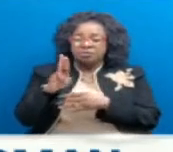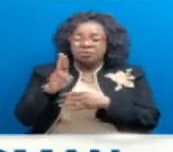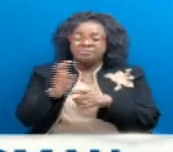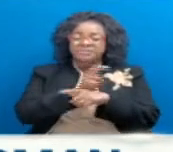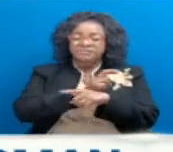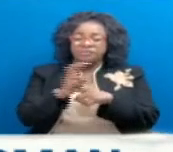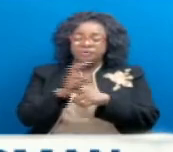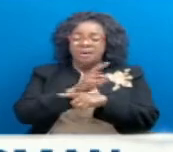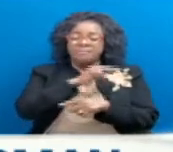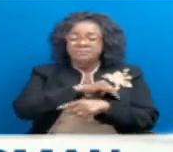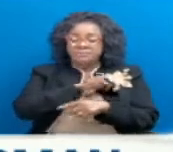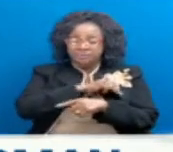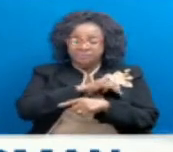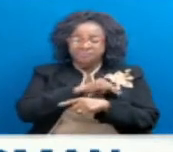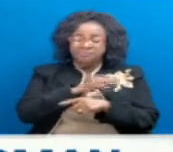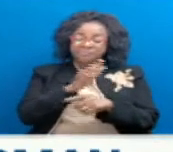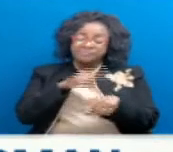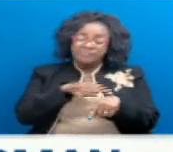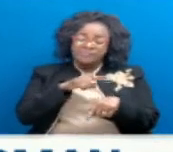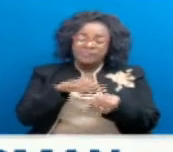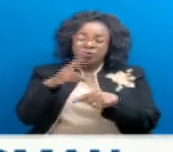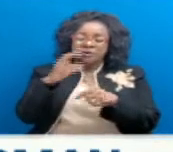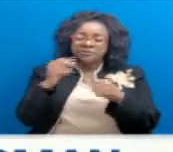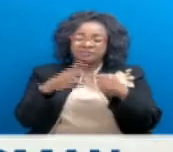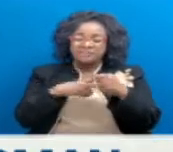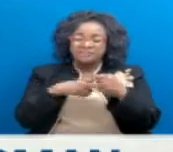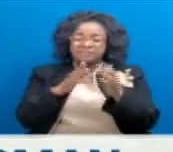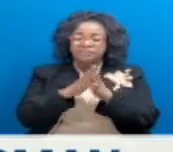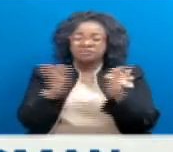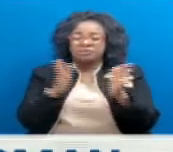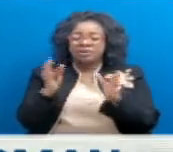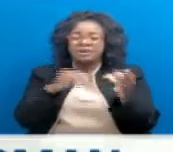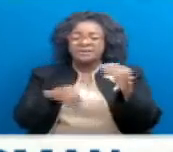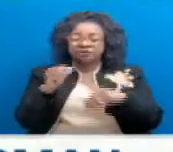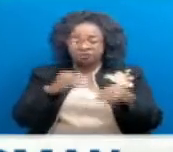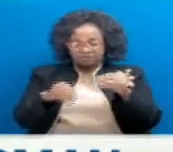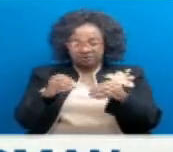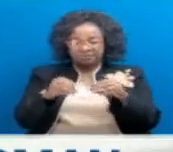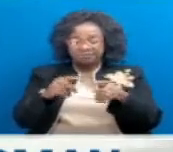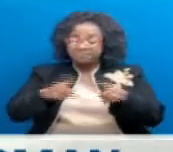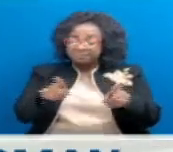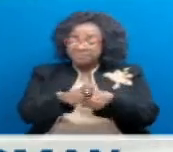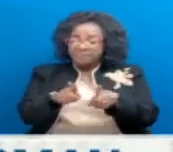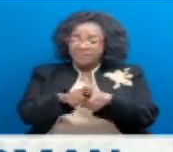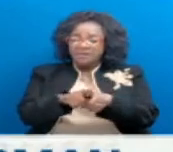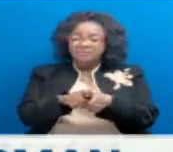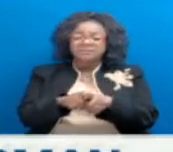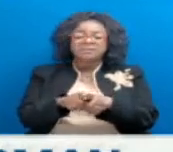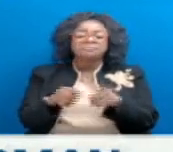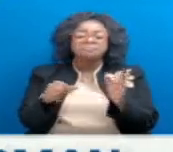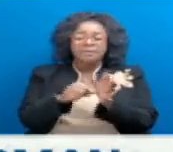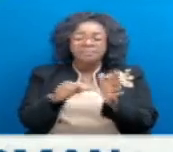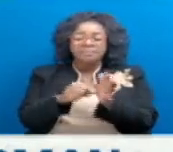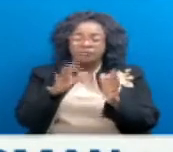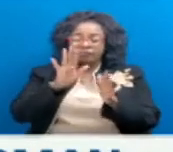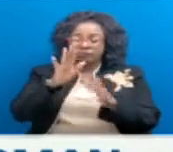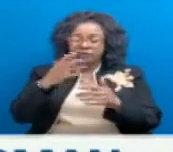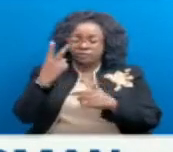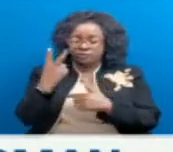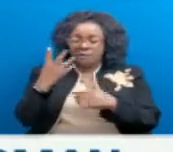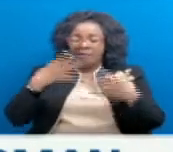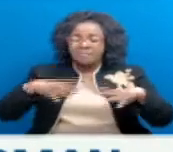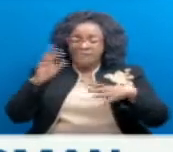Observation Mission during the 2017 general election. But even as the storm over the presence of the Venezuelan